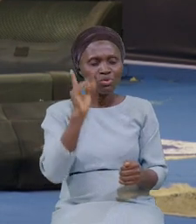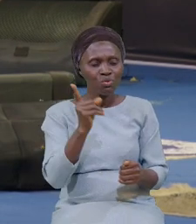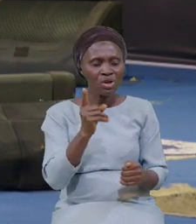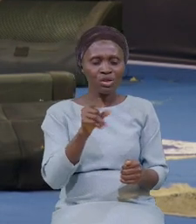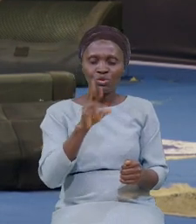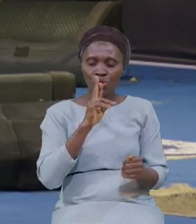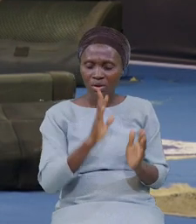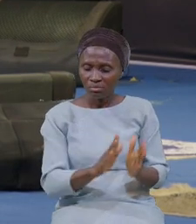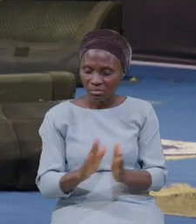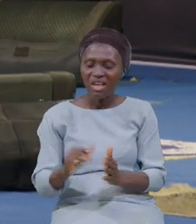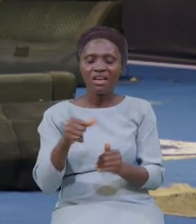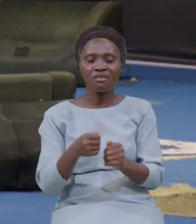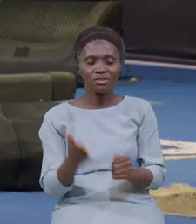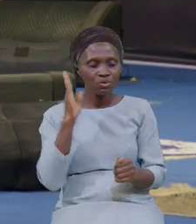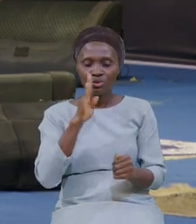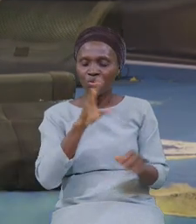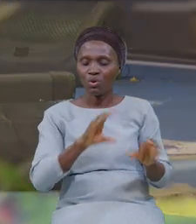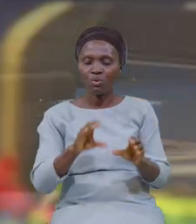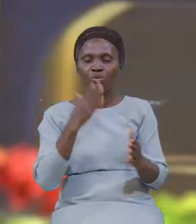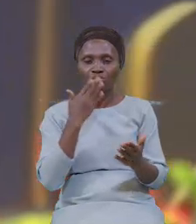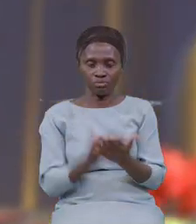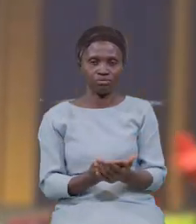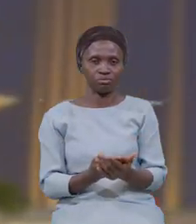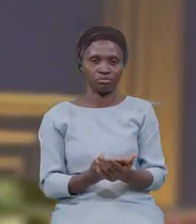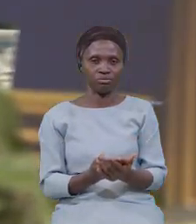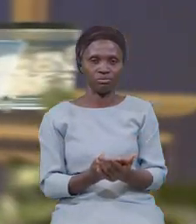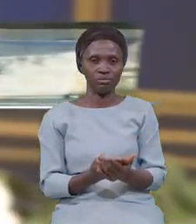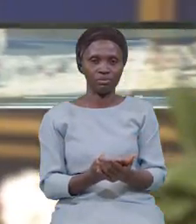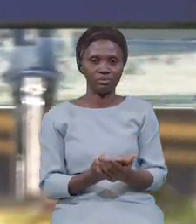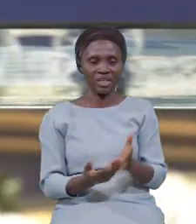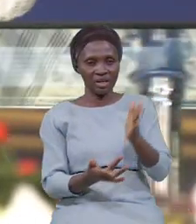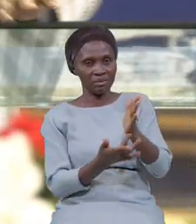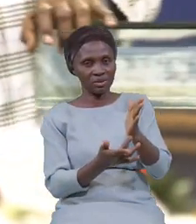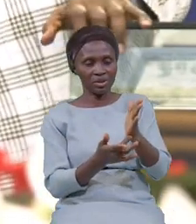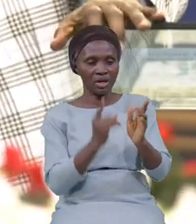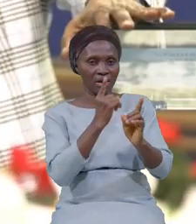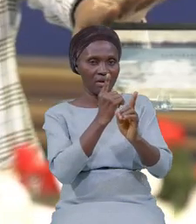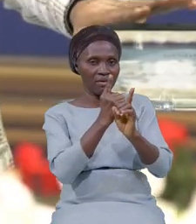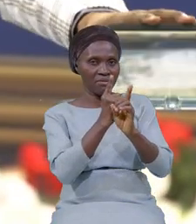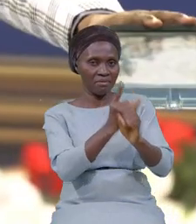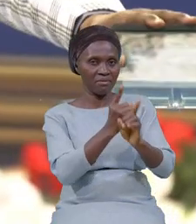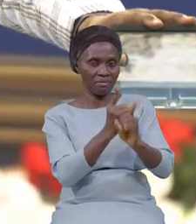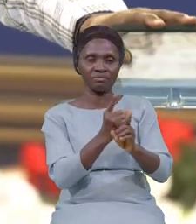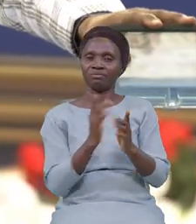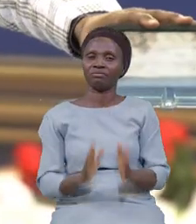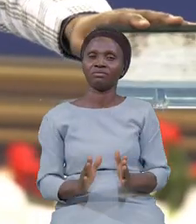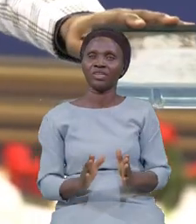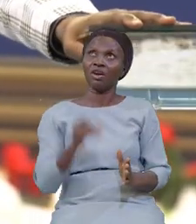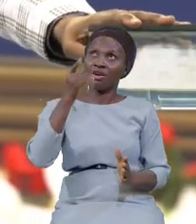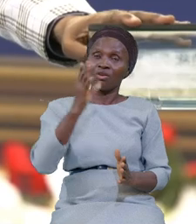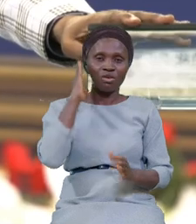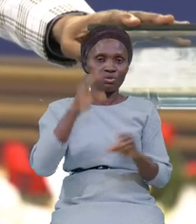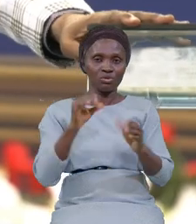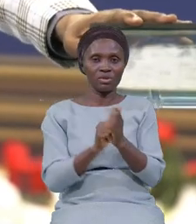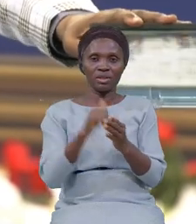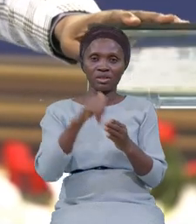well done. Methodical mentor. And God will raise that up in your life in Jesus'